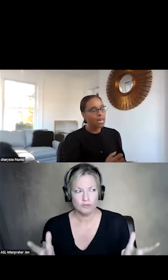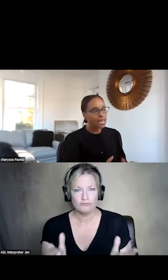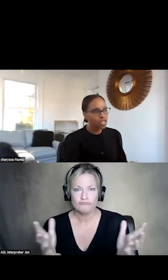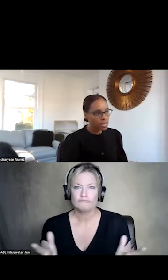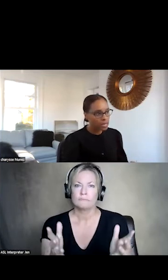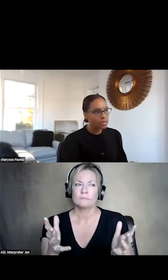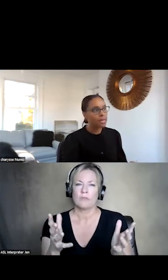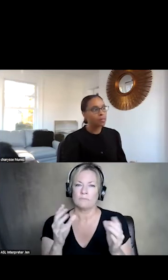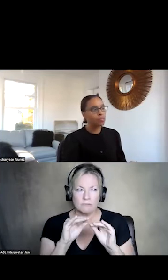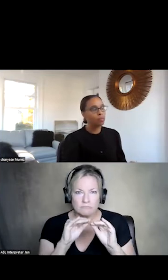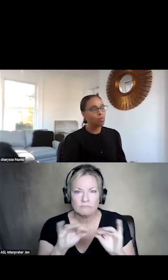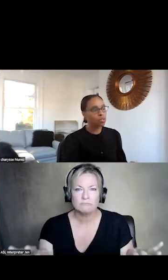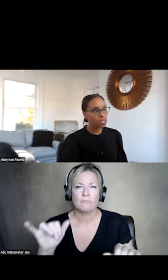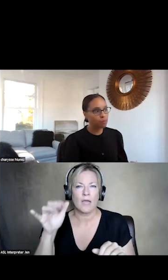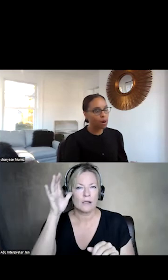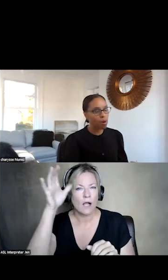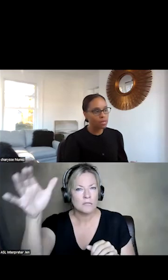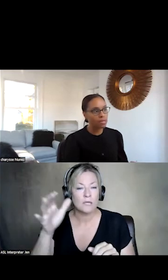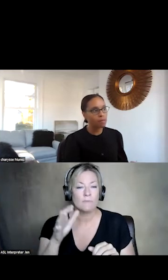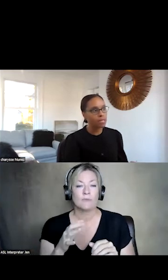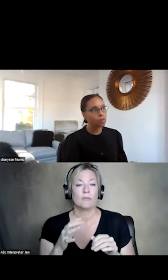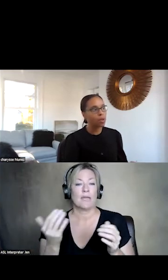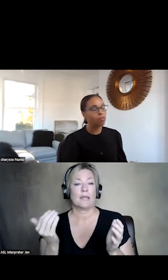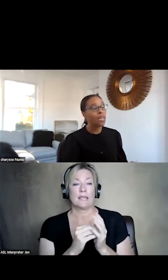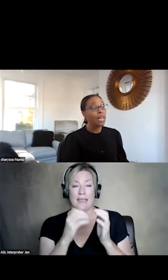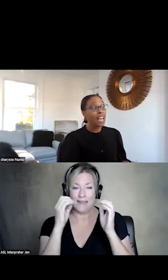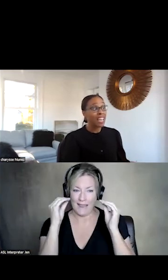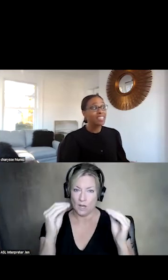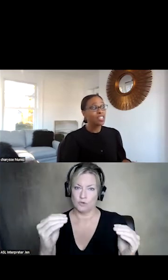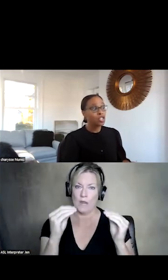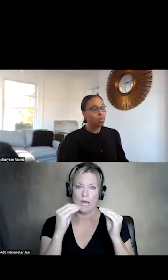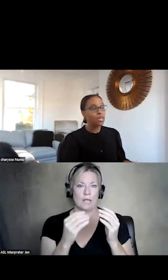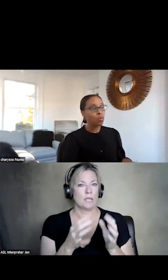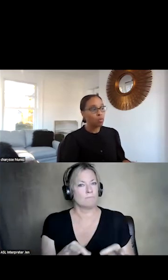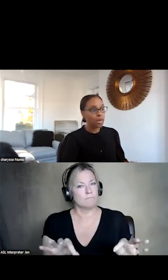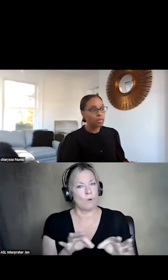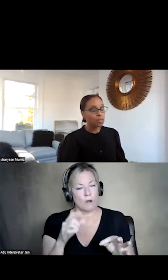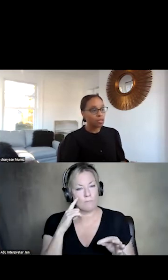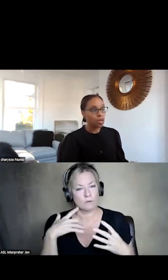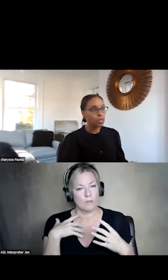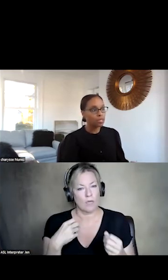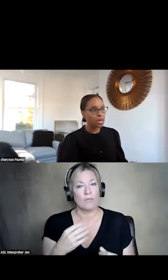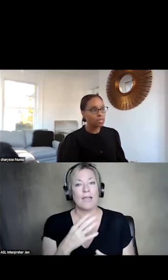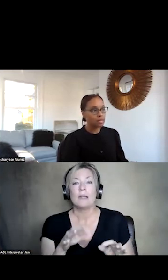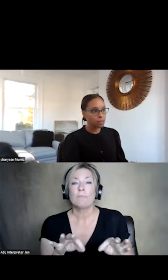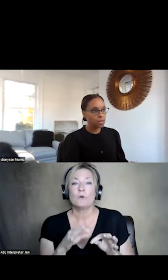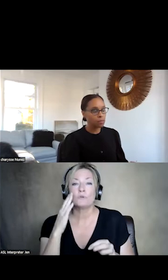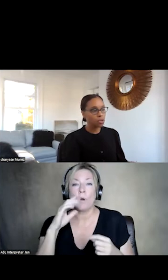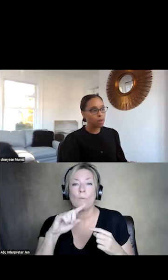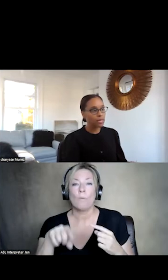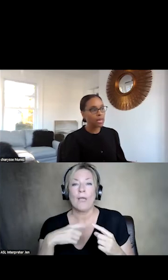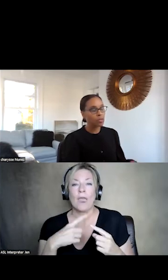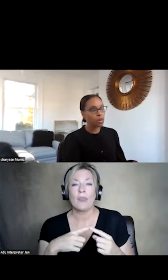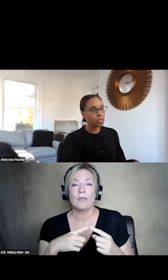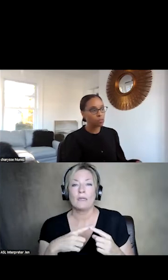concept. Educating again on the importance of prioritizing mental health and knowing the signs and symptoms